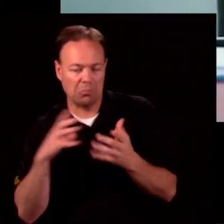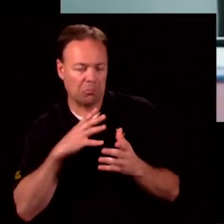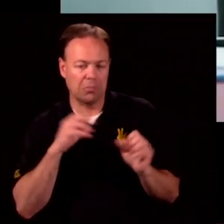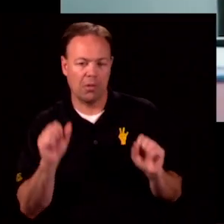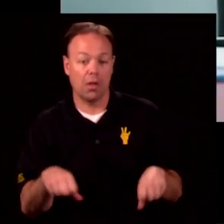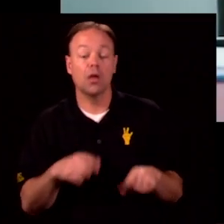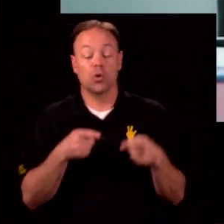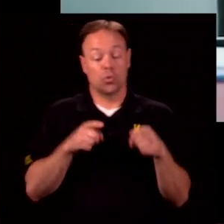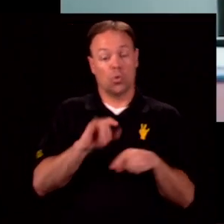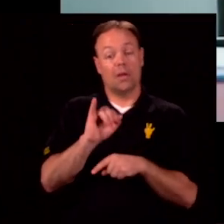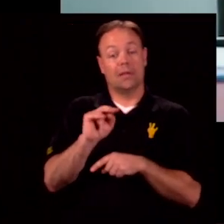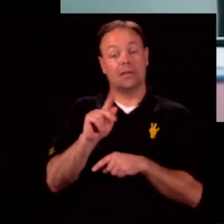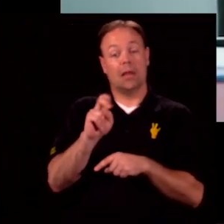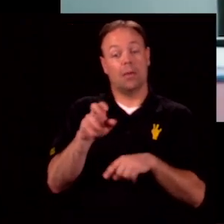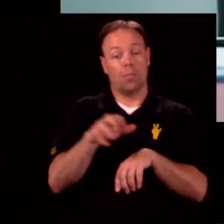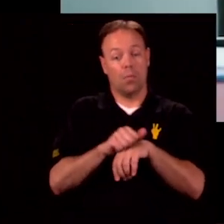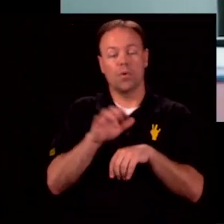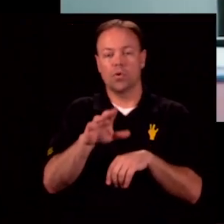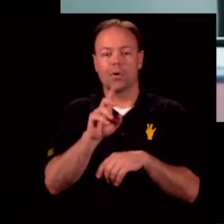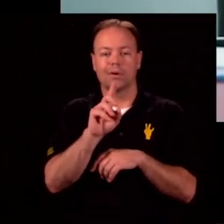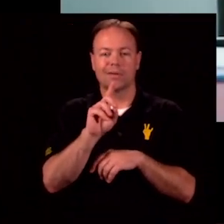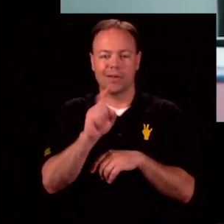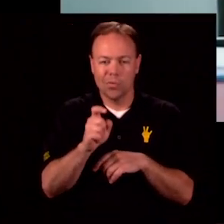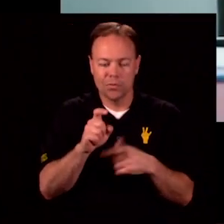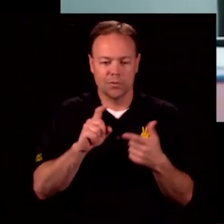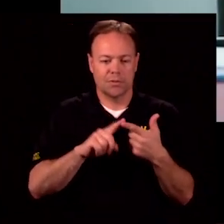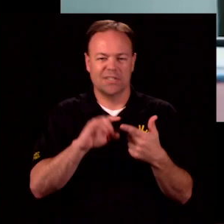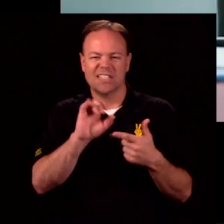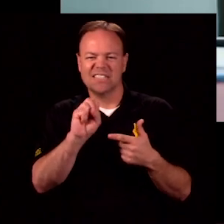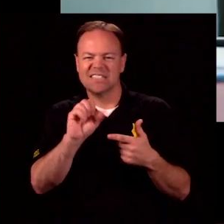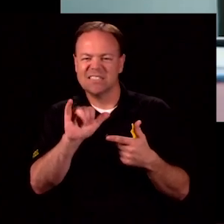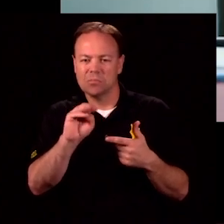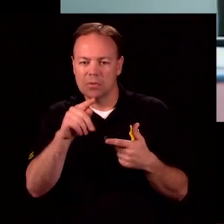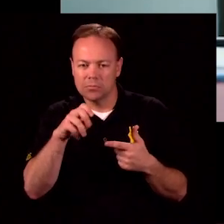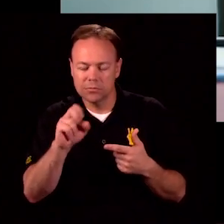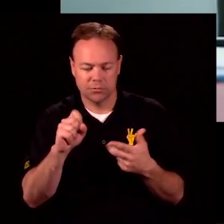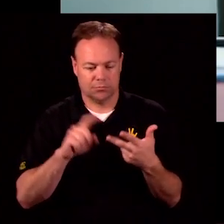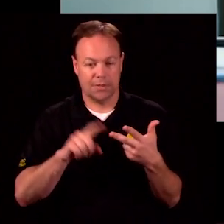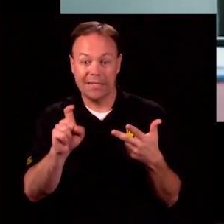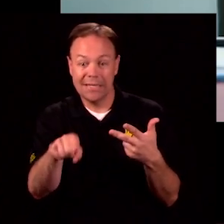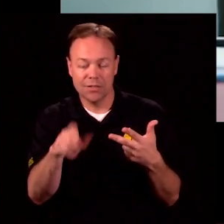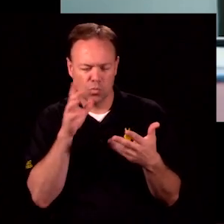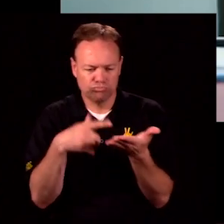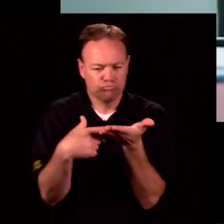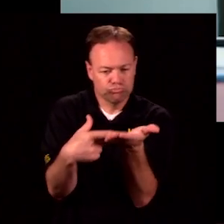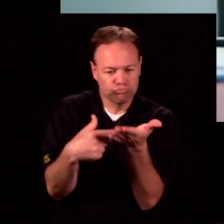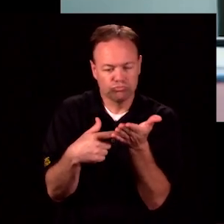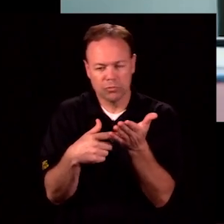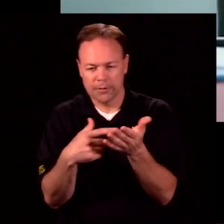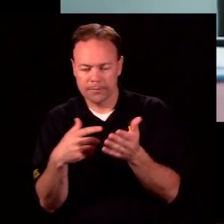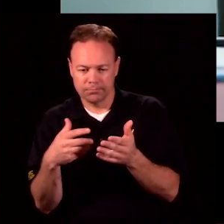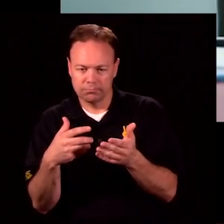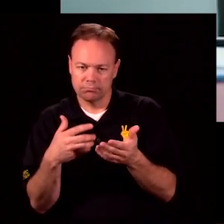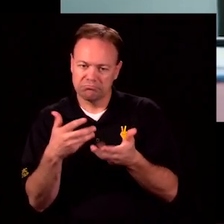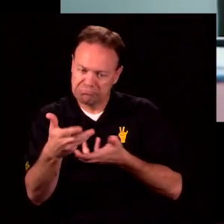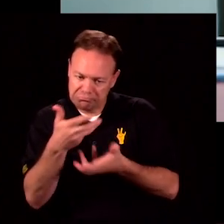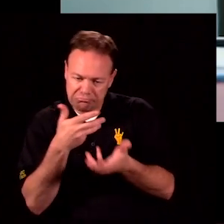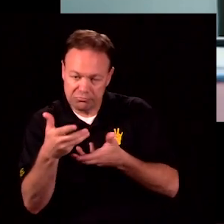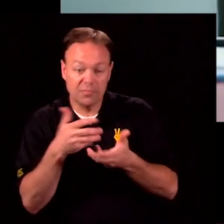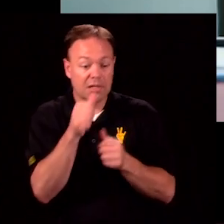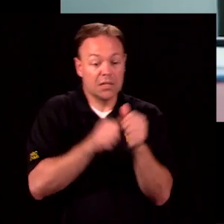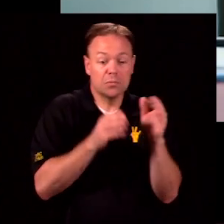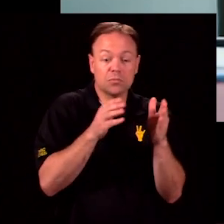your diagnoses, symptoms, and needs will be discussed and reviewed. Each student experiences a diagnosis